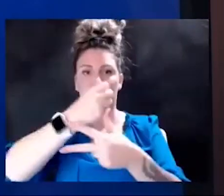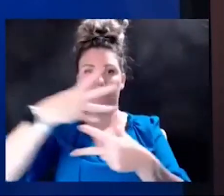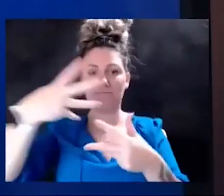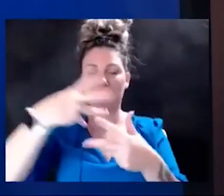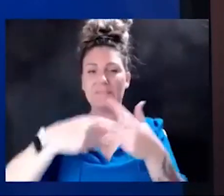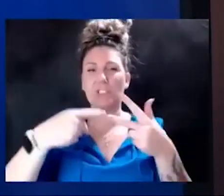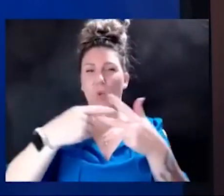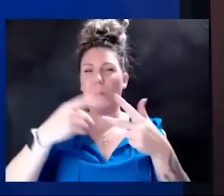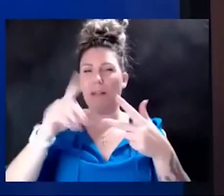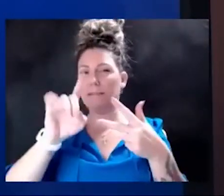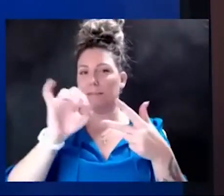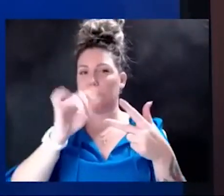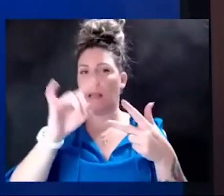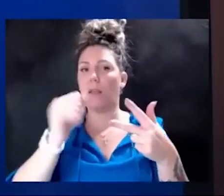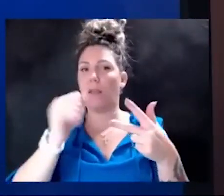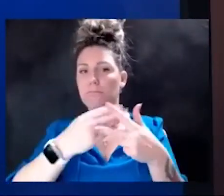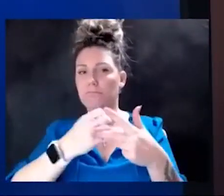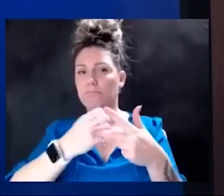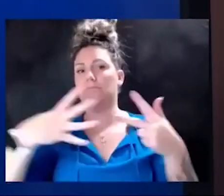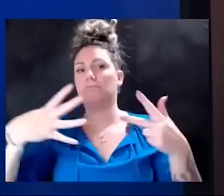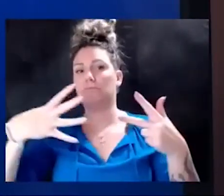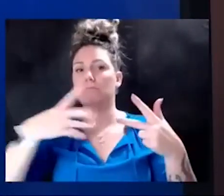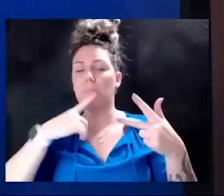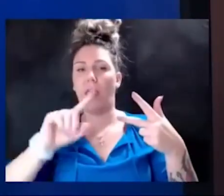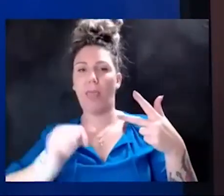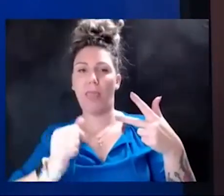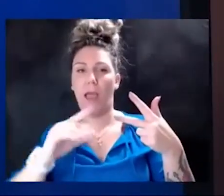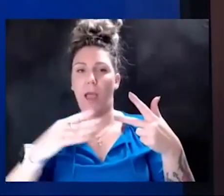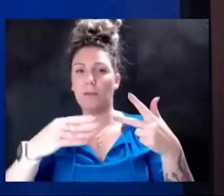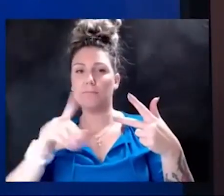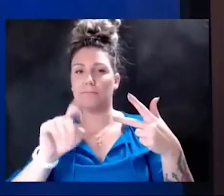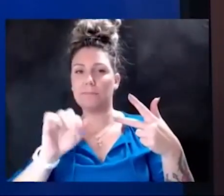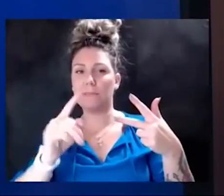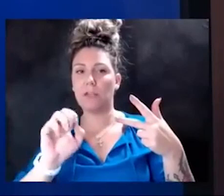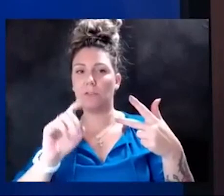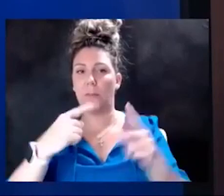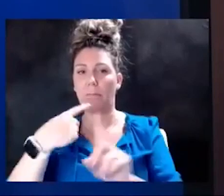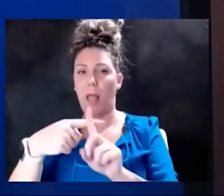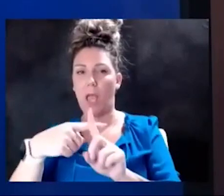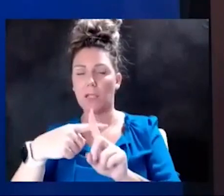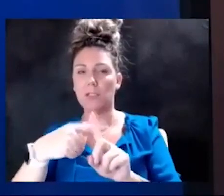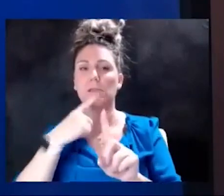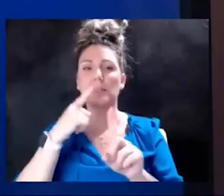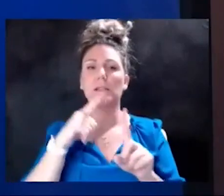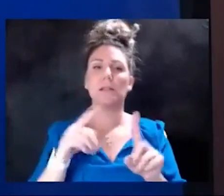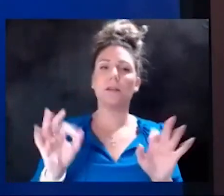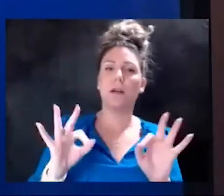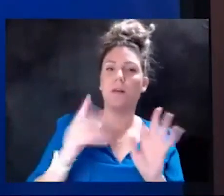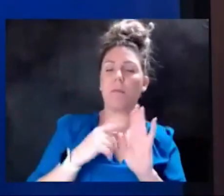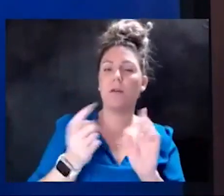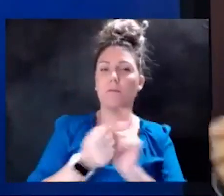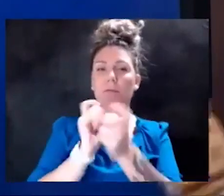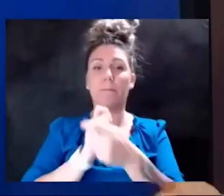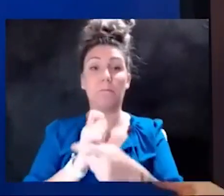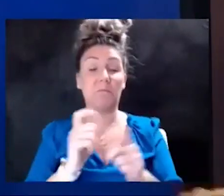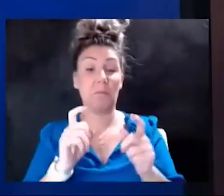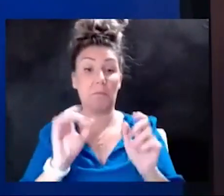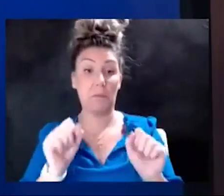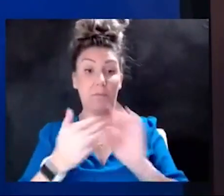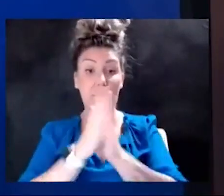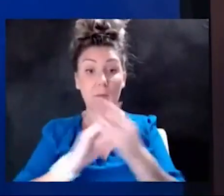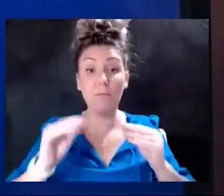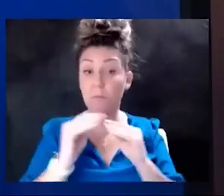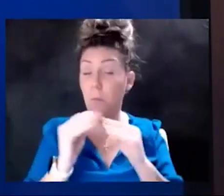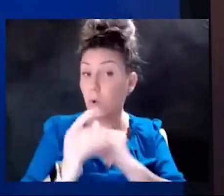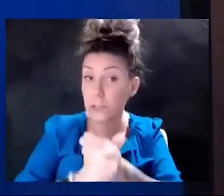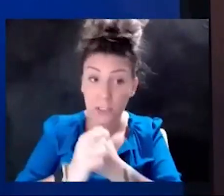story. And it's not enough to make a change to the category because it's a more minor modification, but it can still make the virus more dangerous, which is what I think some of the concerns